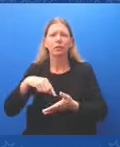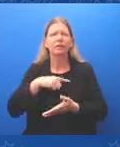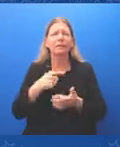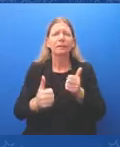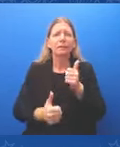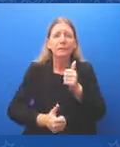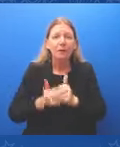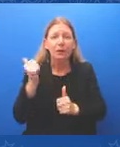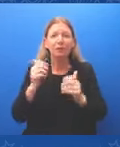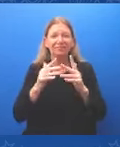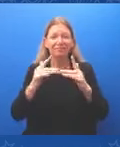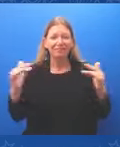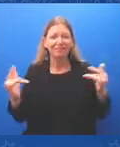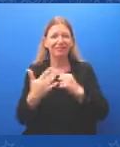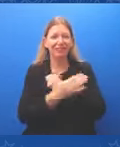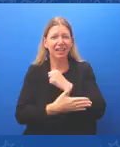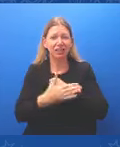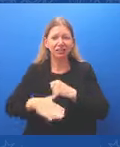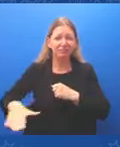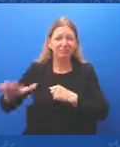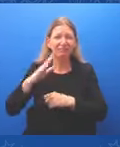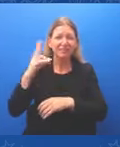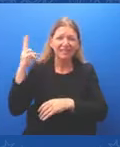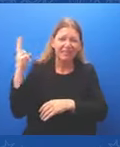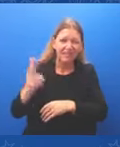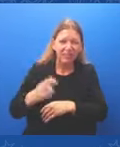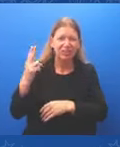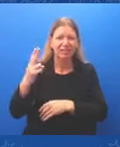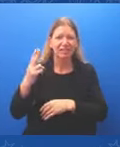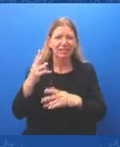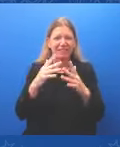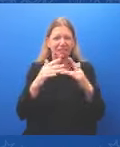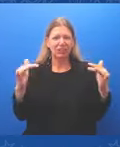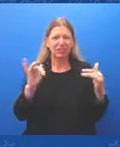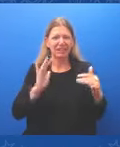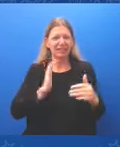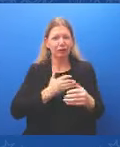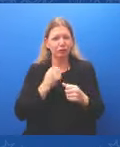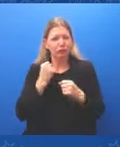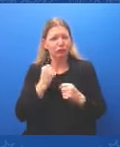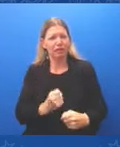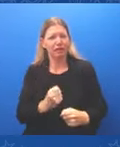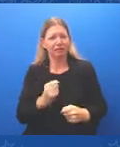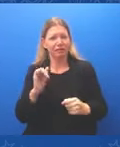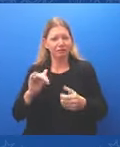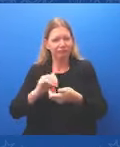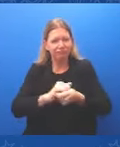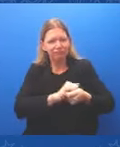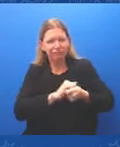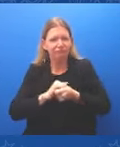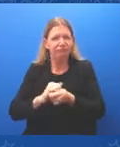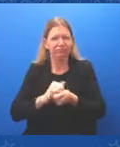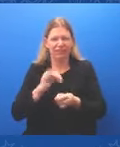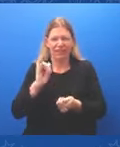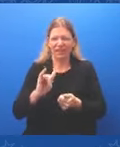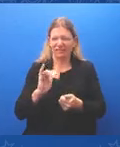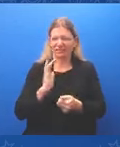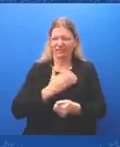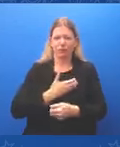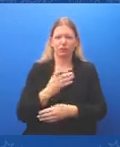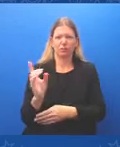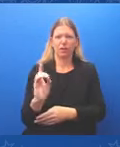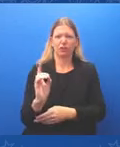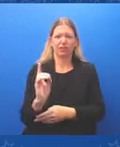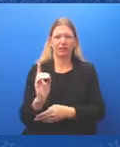is the time for all of us, especially all of you, who make this your life's work to protect that essential truth. And that's why we're here